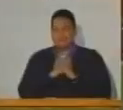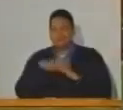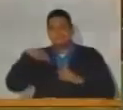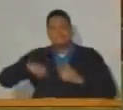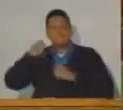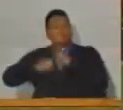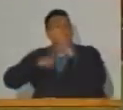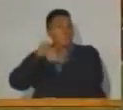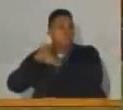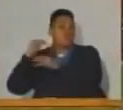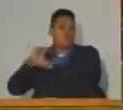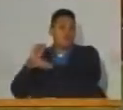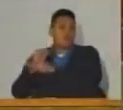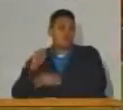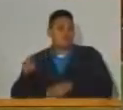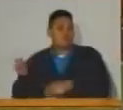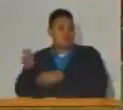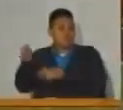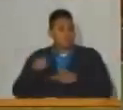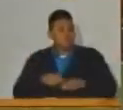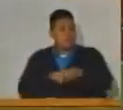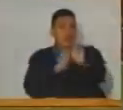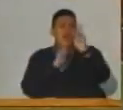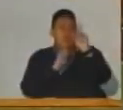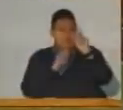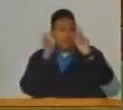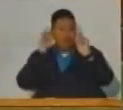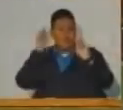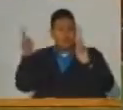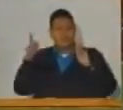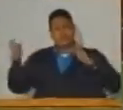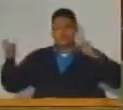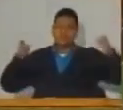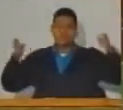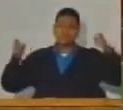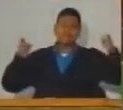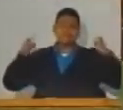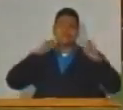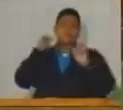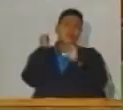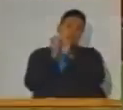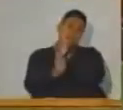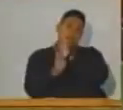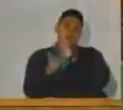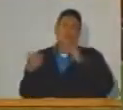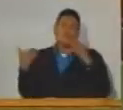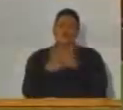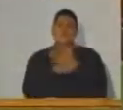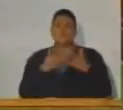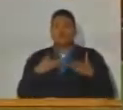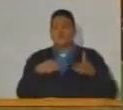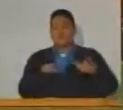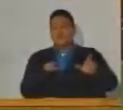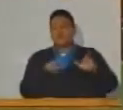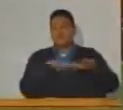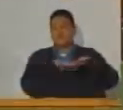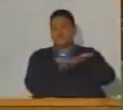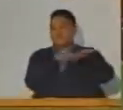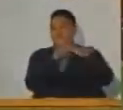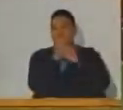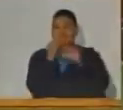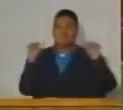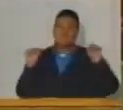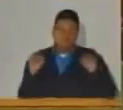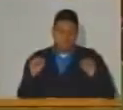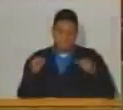This year, the Ministry of Transport and Mining will spearhead the passing of the new Road Traffic and Safety